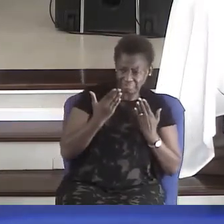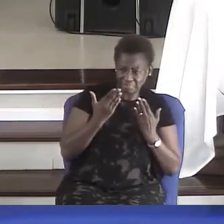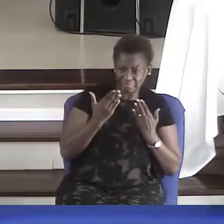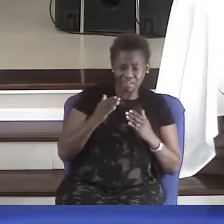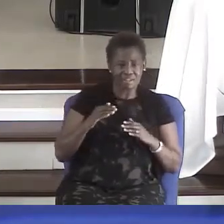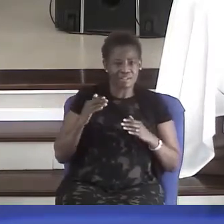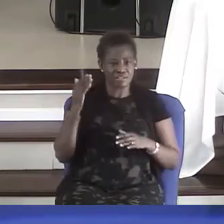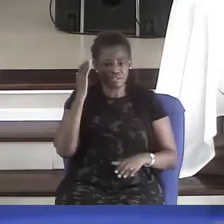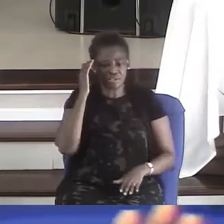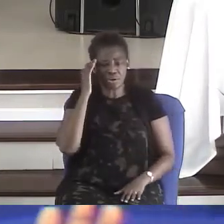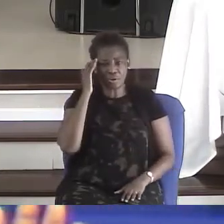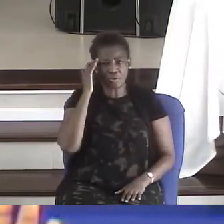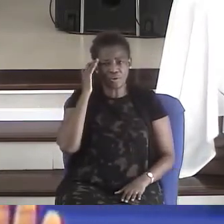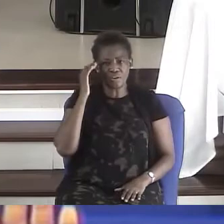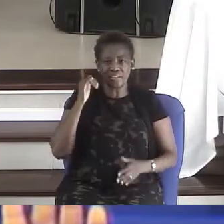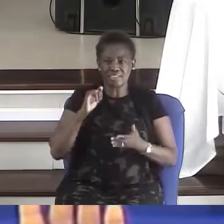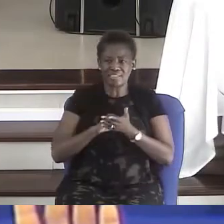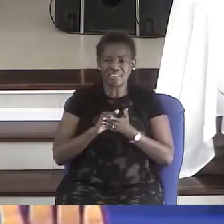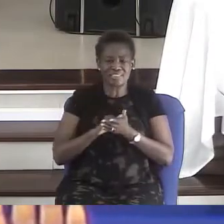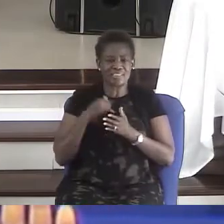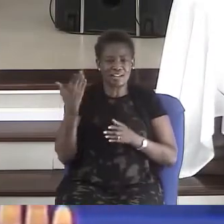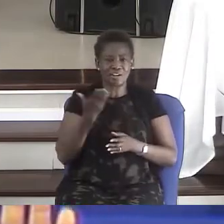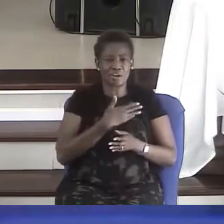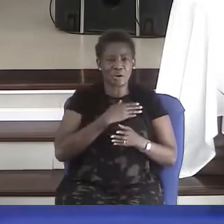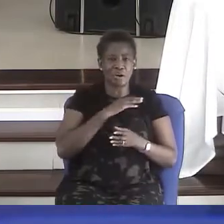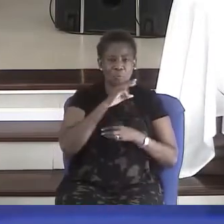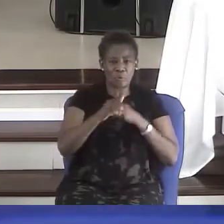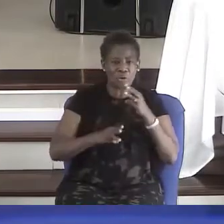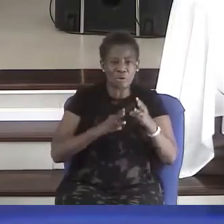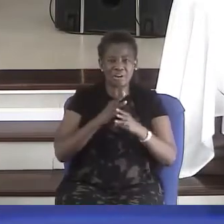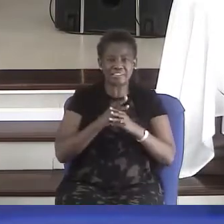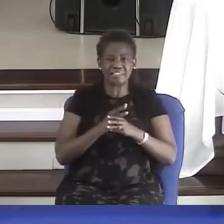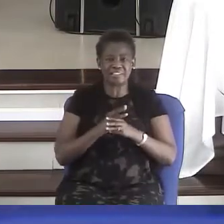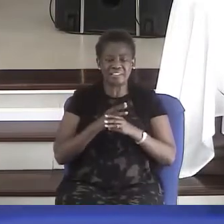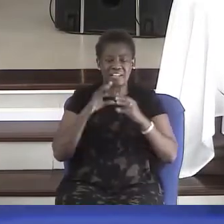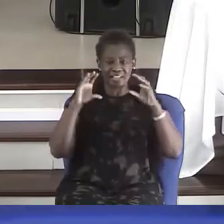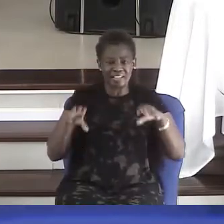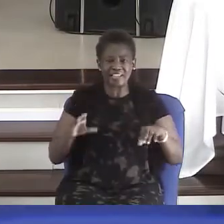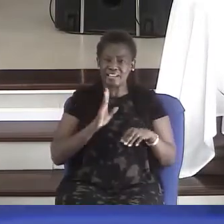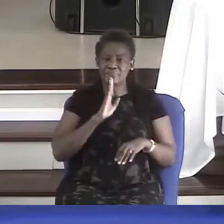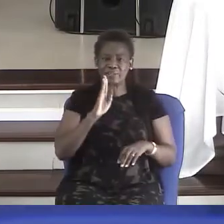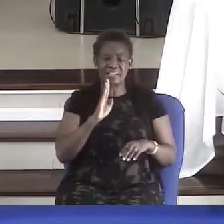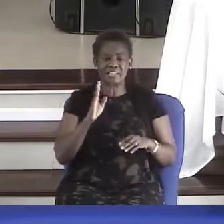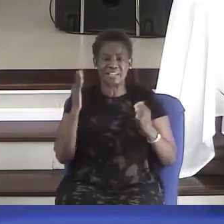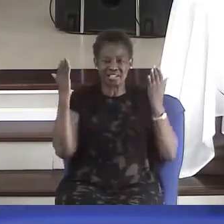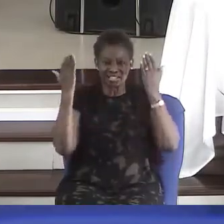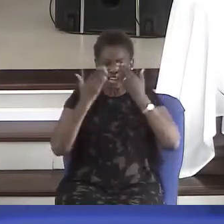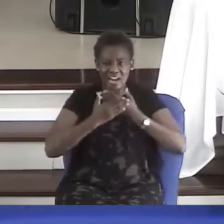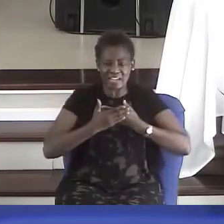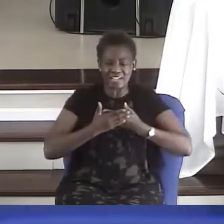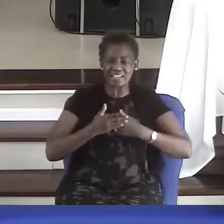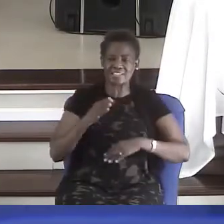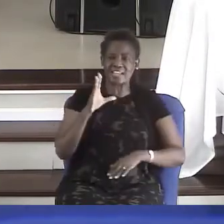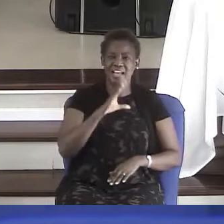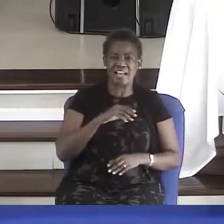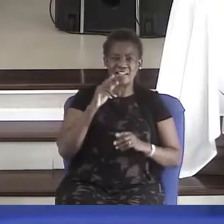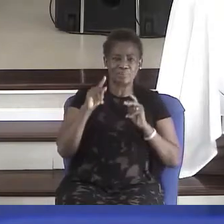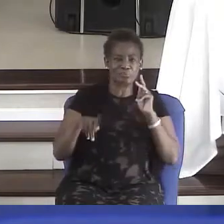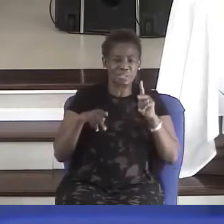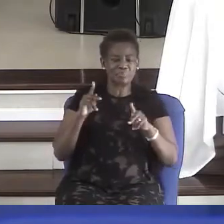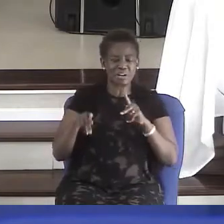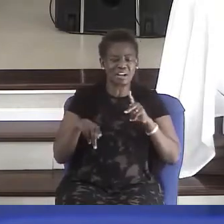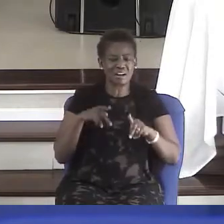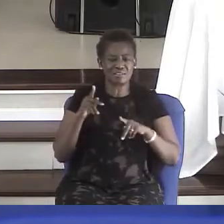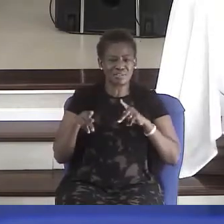to know that our world can be in darkness and people are so dumb